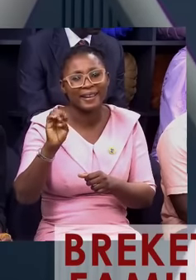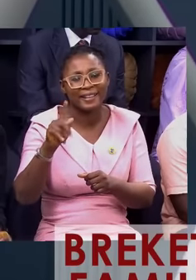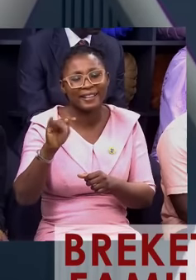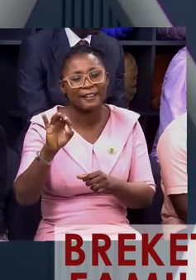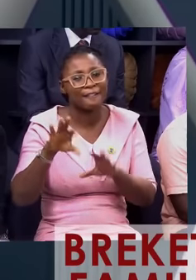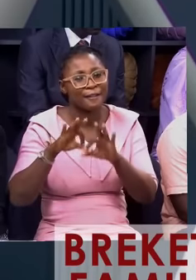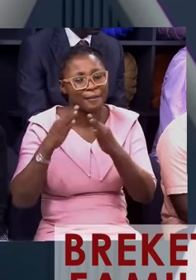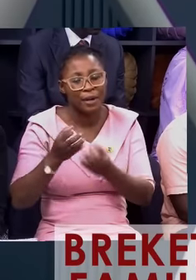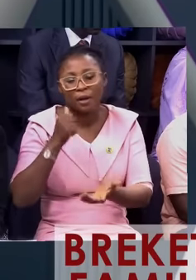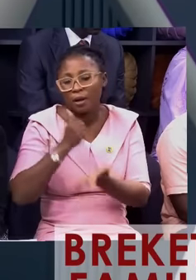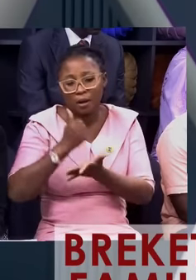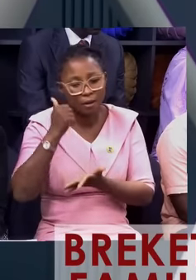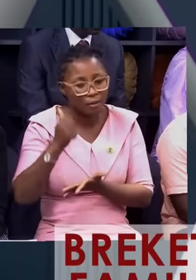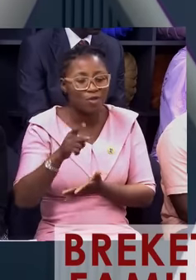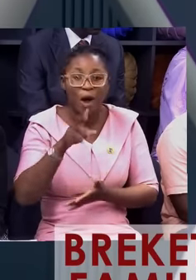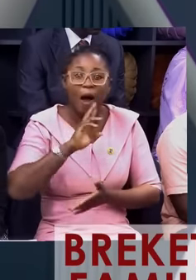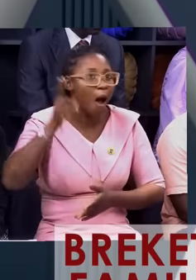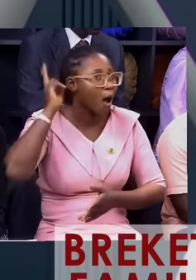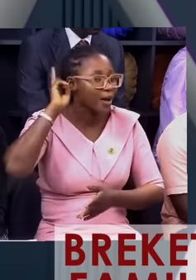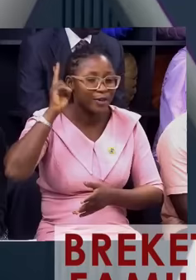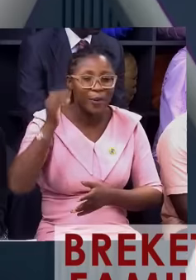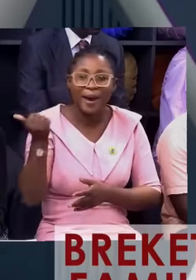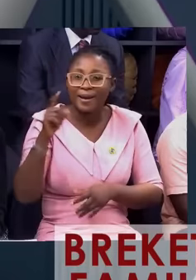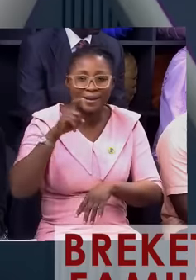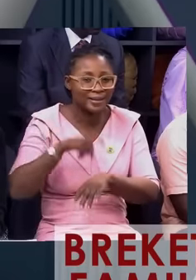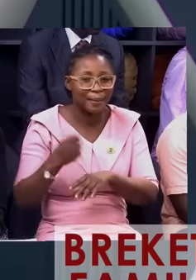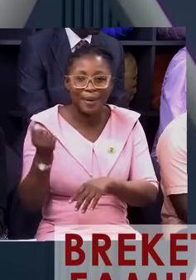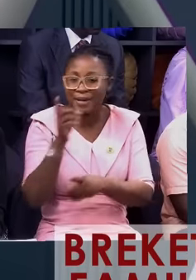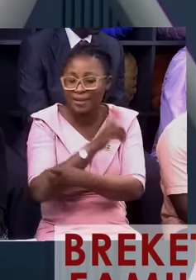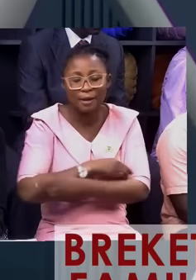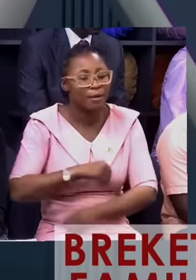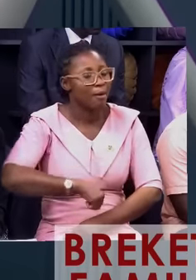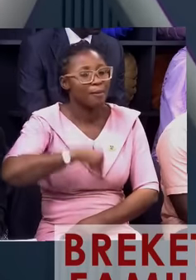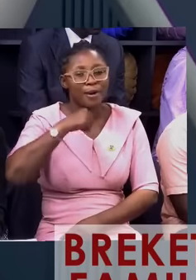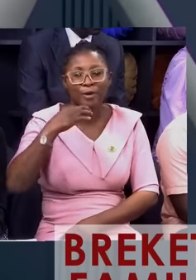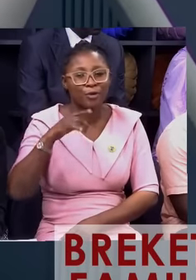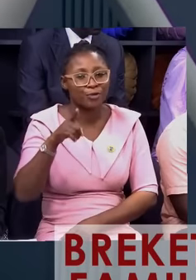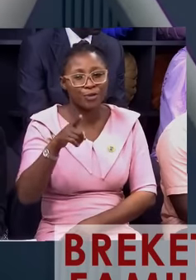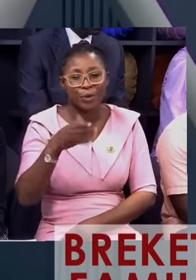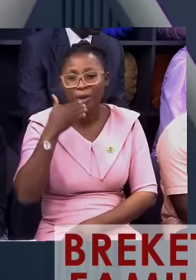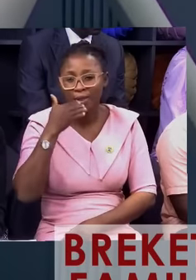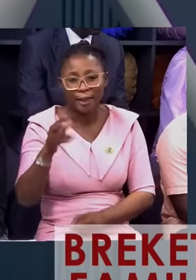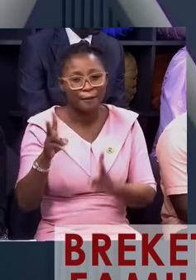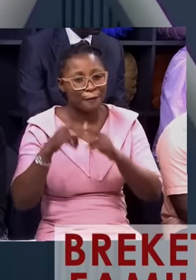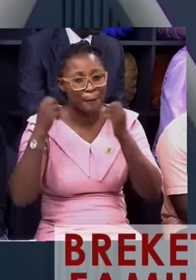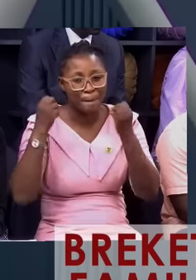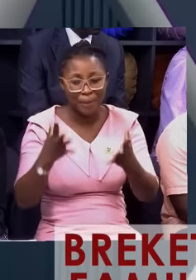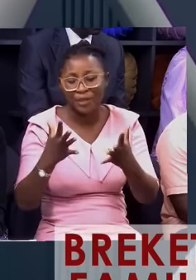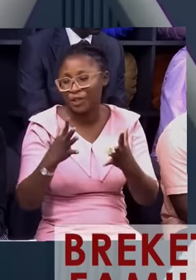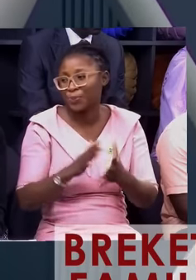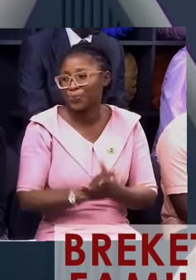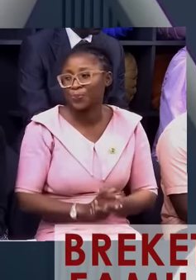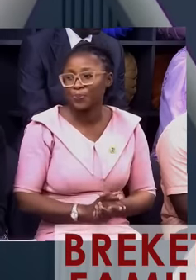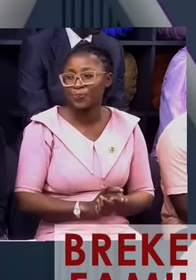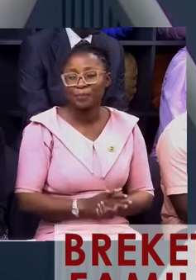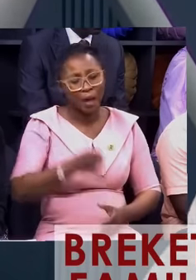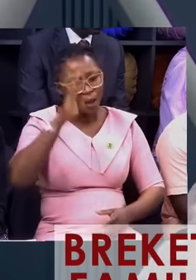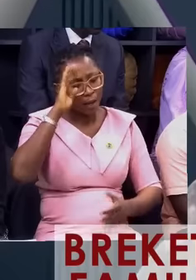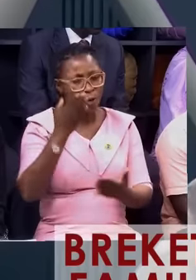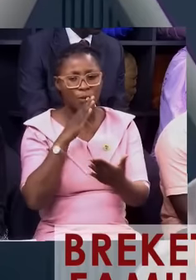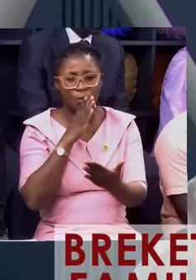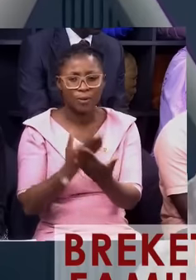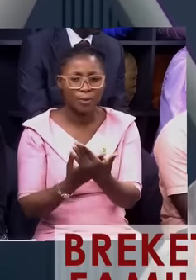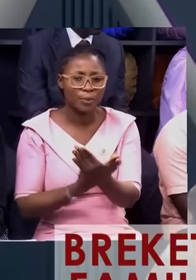trust you our hero any day anytime we are proud of you thank sir thank you so much yes sir hello